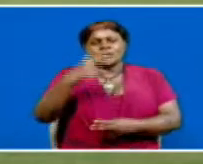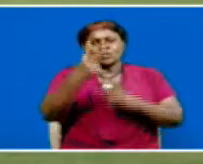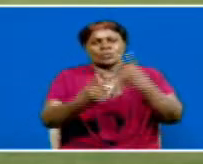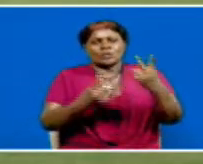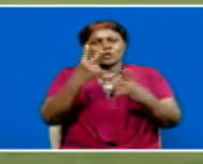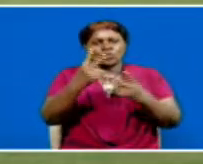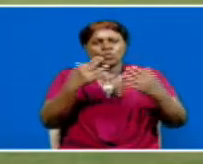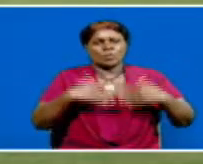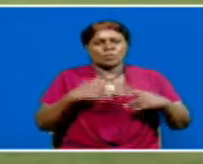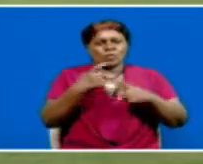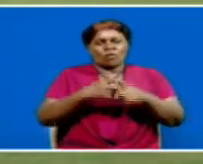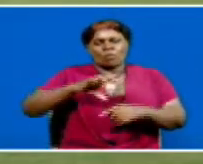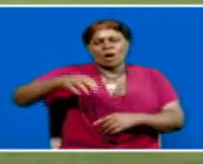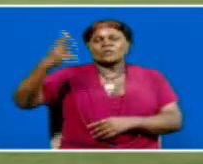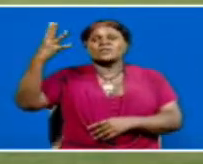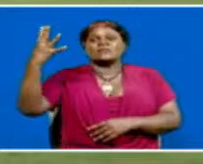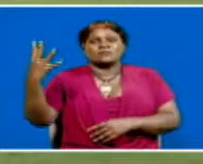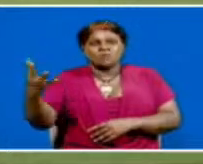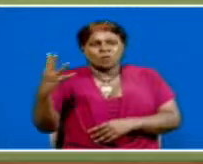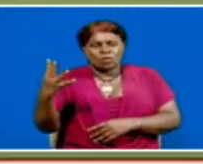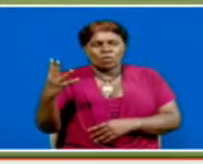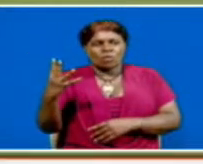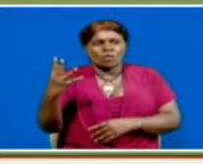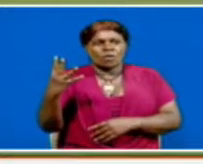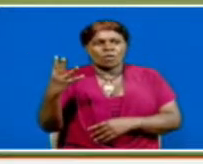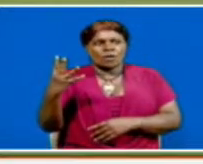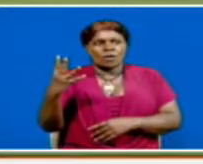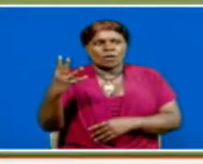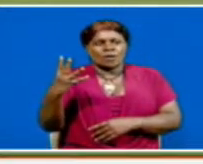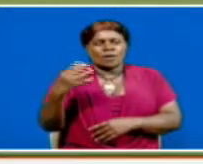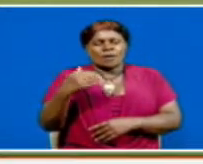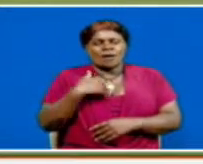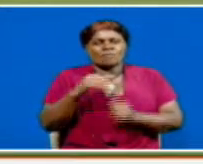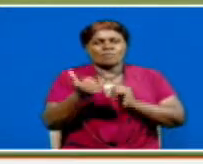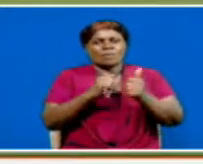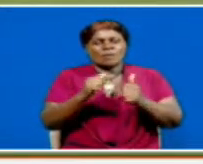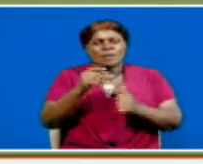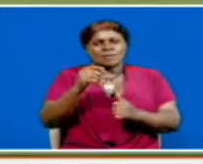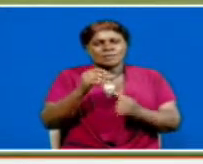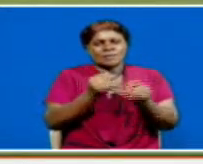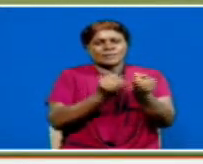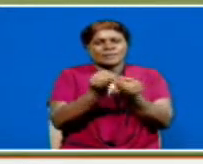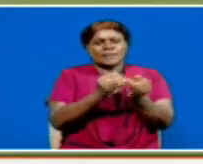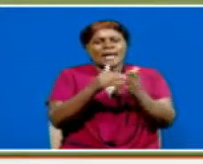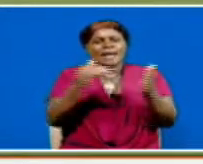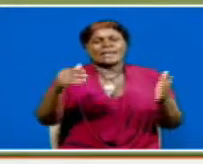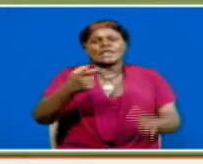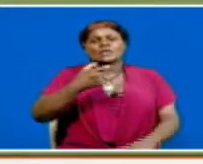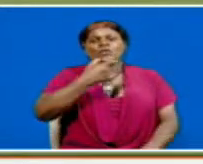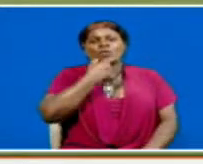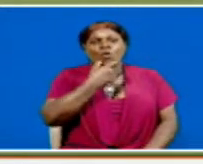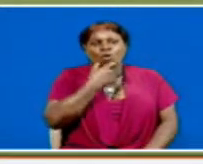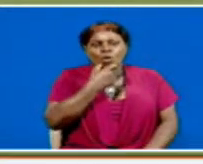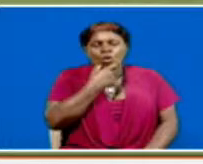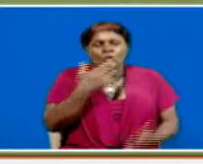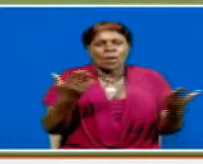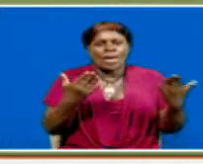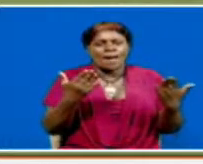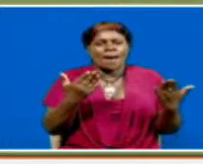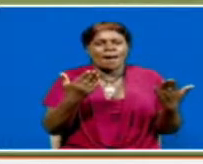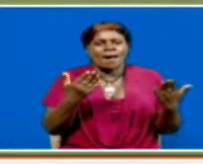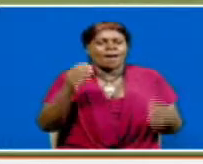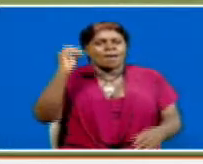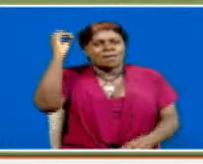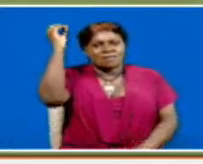22 players from four counties will be selected to play a friendly match on Saturday against Gor Mahia at Nyilima Grounds